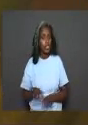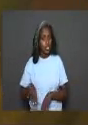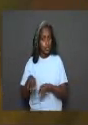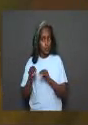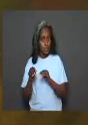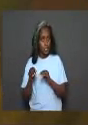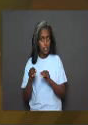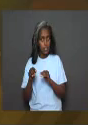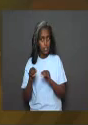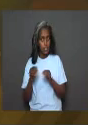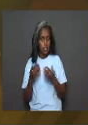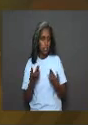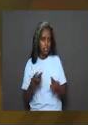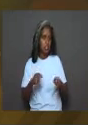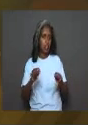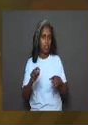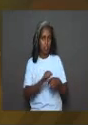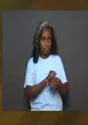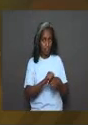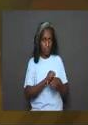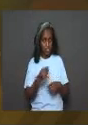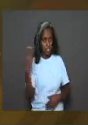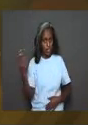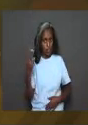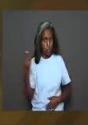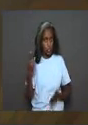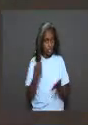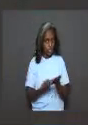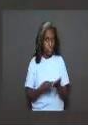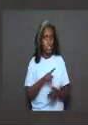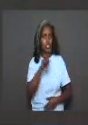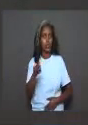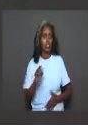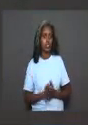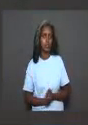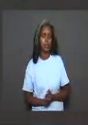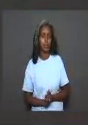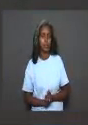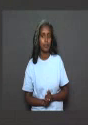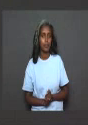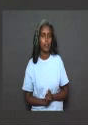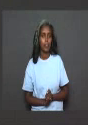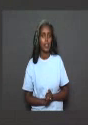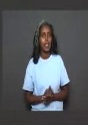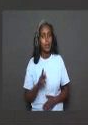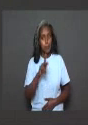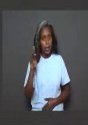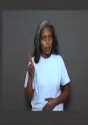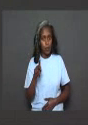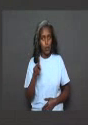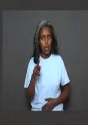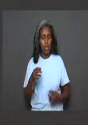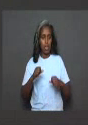Students, let us try an activity using this equation. A parabola has